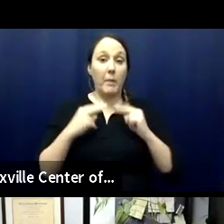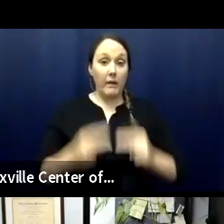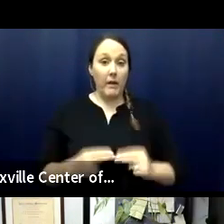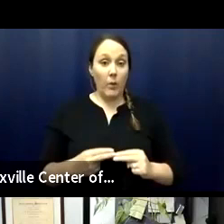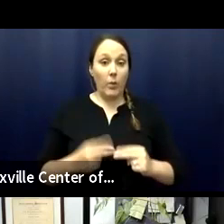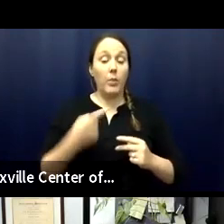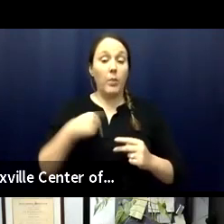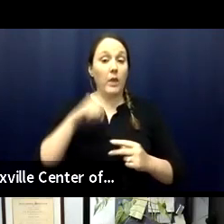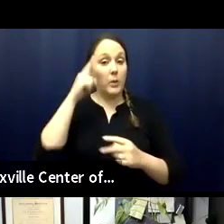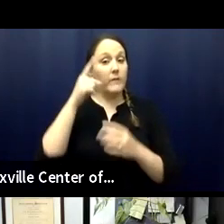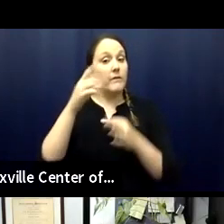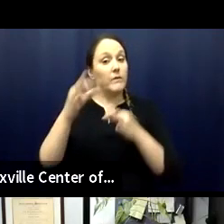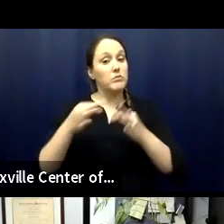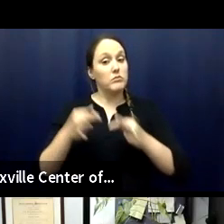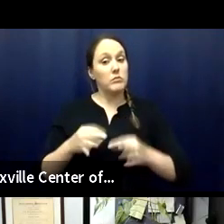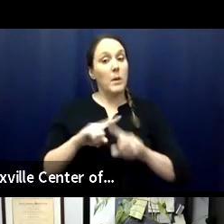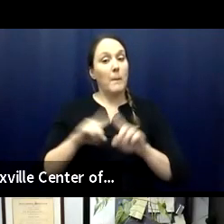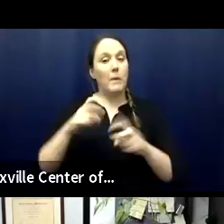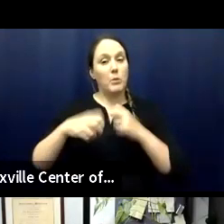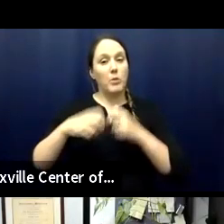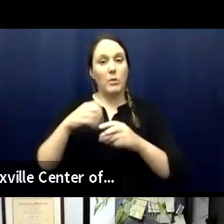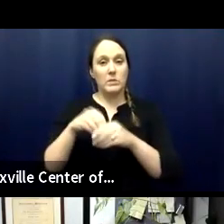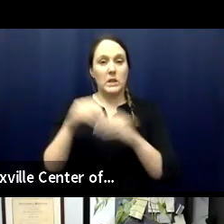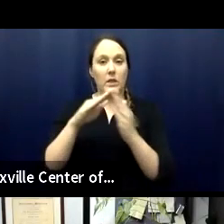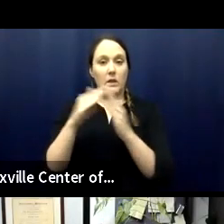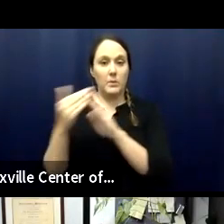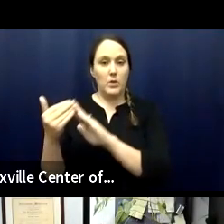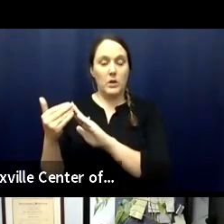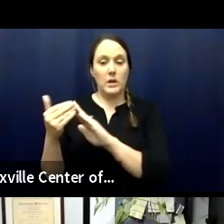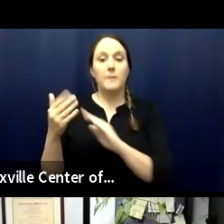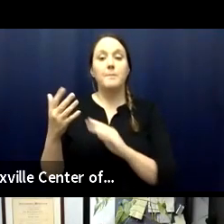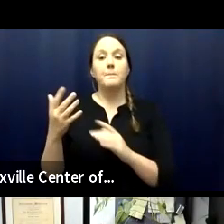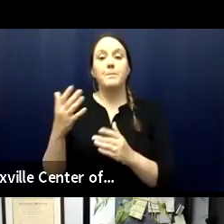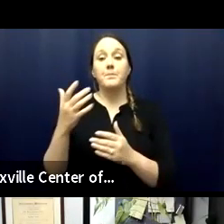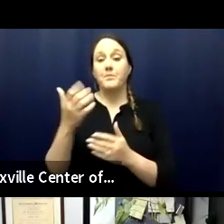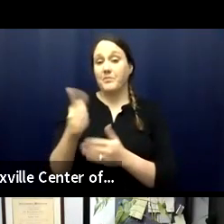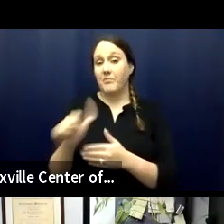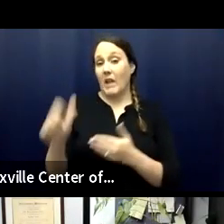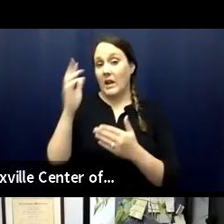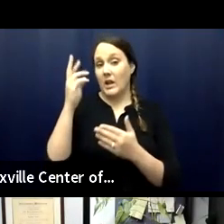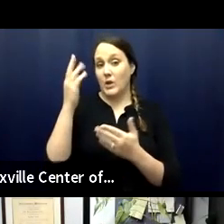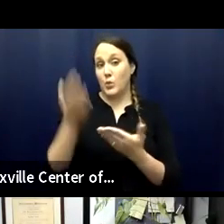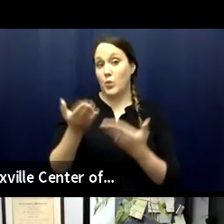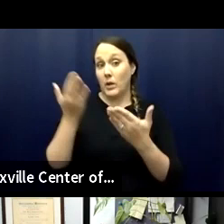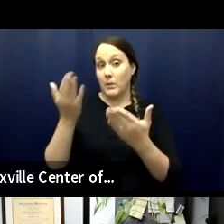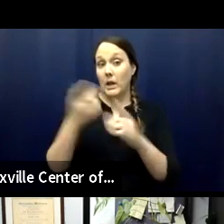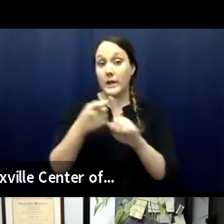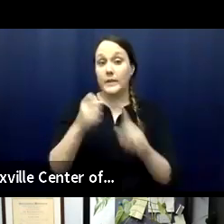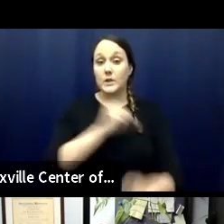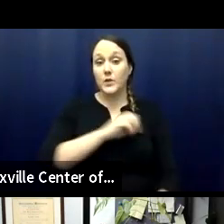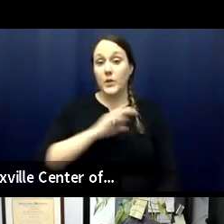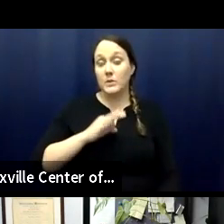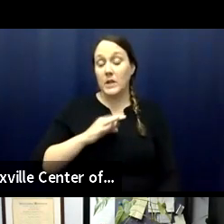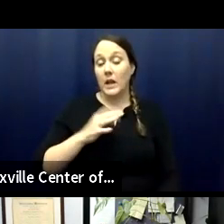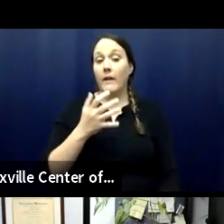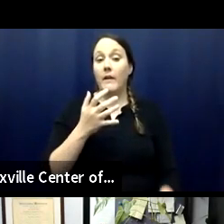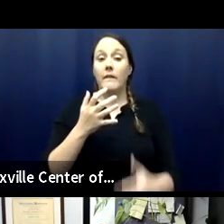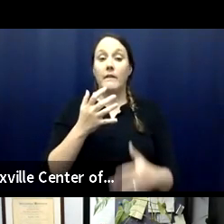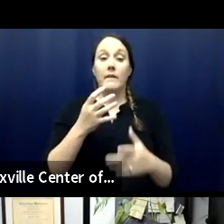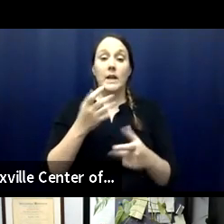this, but we're having issues, it sounds like, in the community. Is there any recommendation from staff that instead of